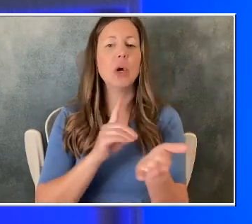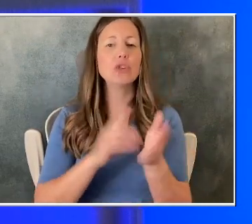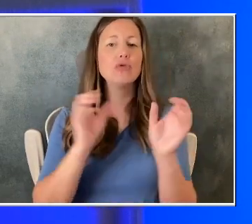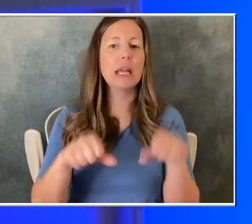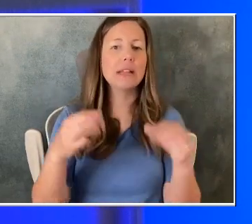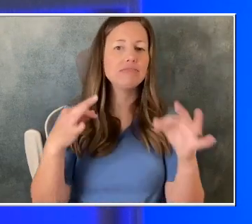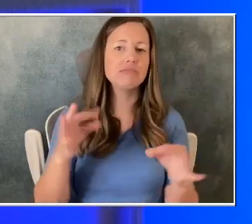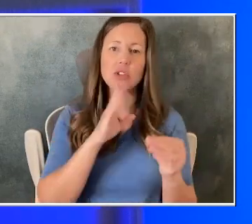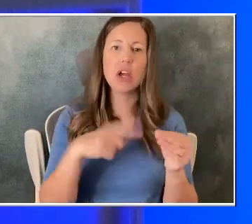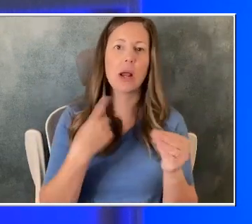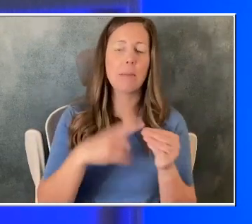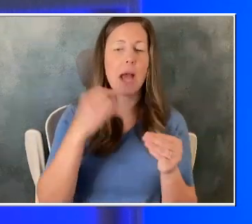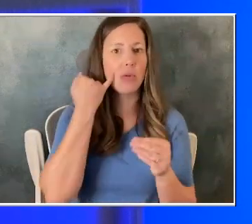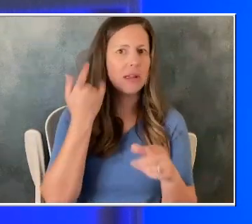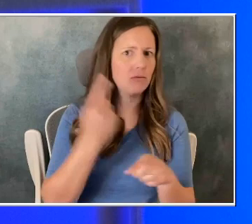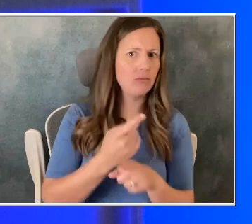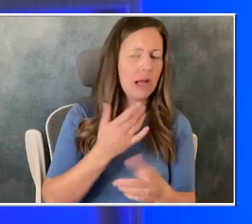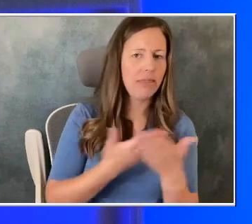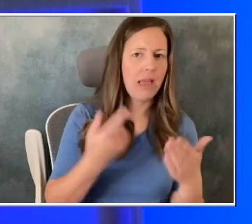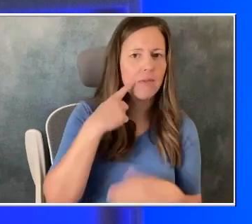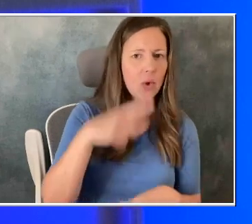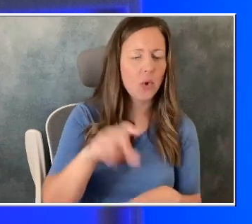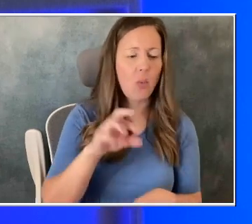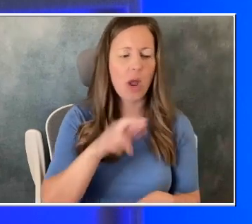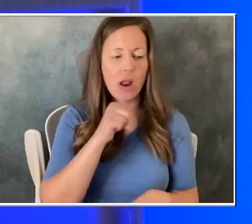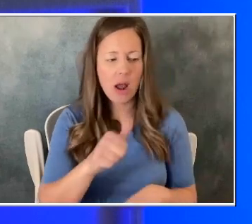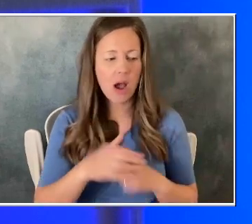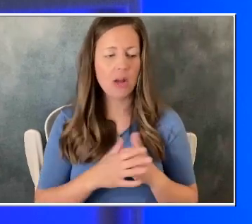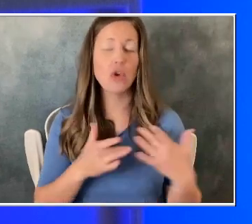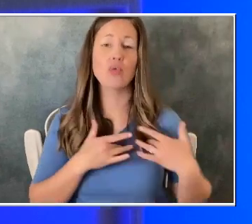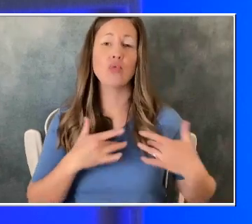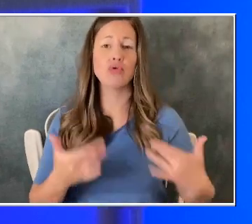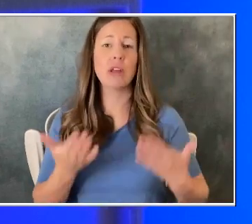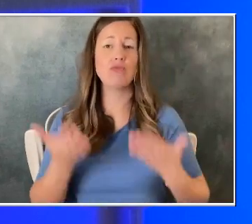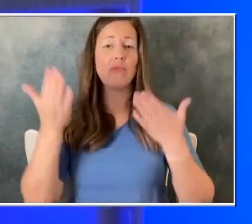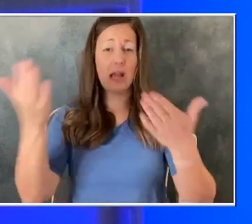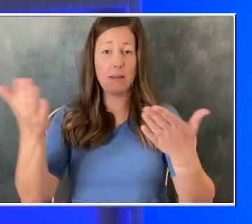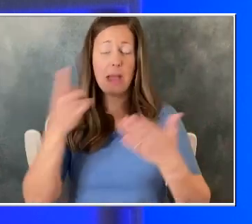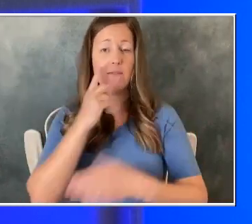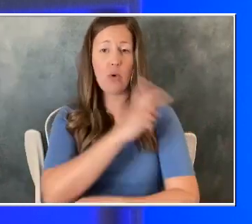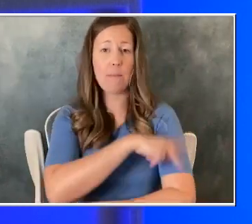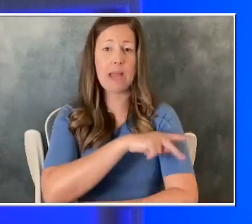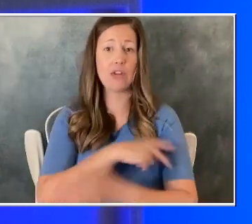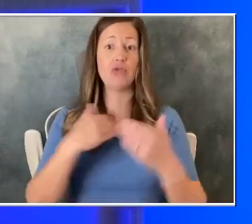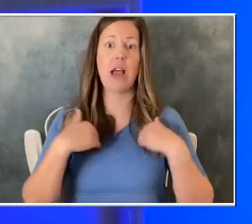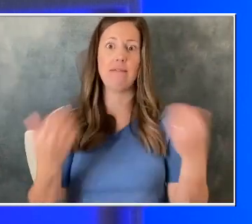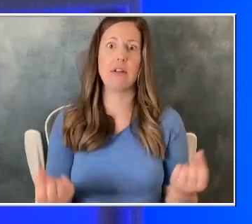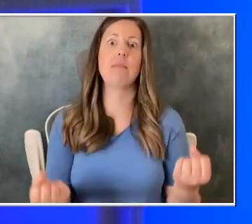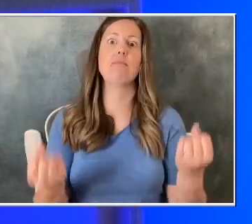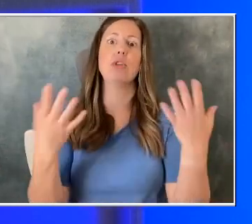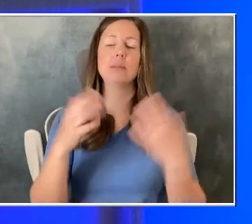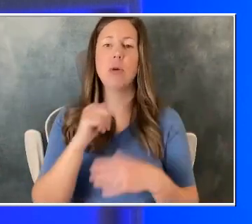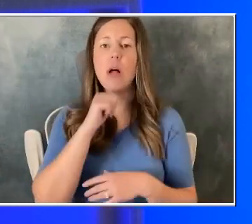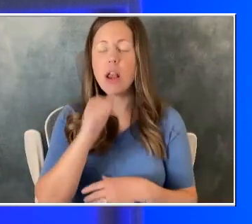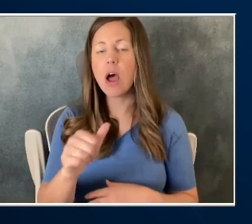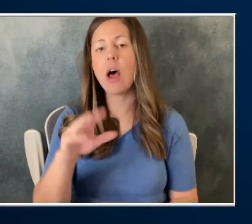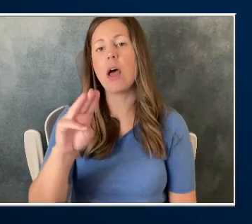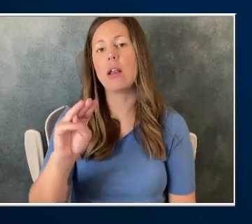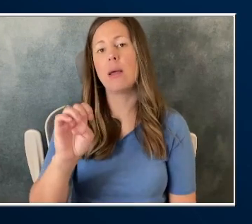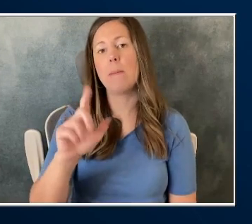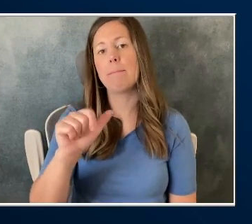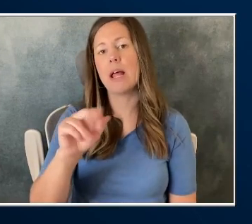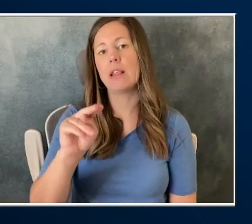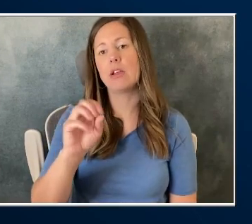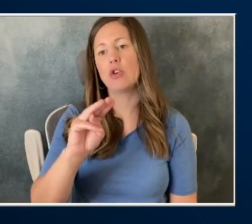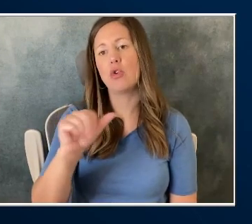the right thing to do. Usually we recommend it in patients who've had multiple non-melanoma skin cancers. It's